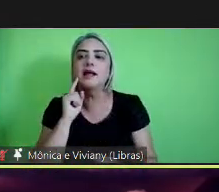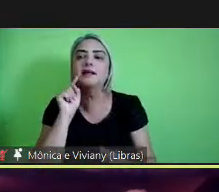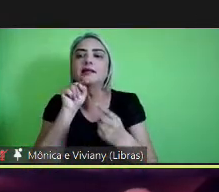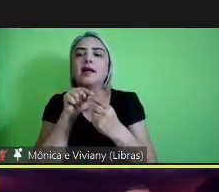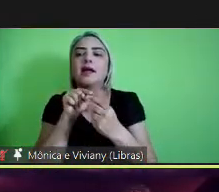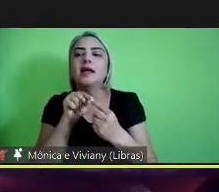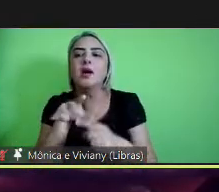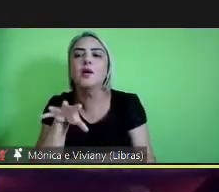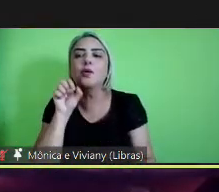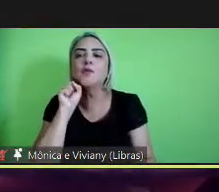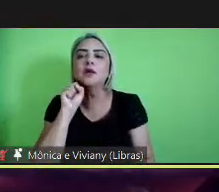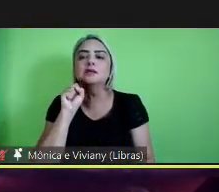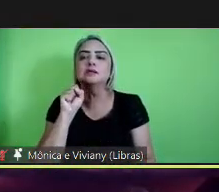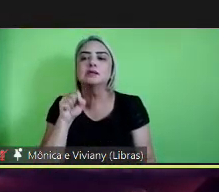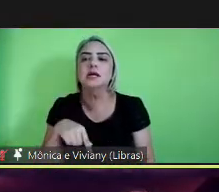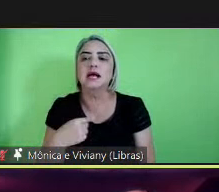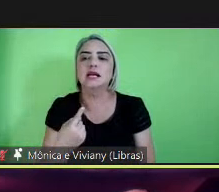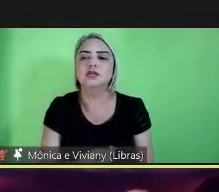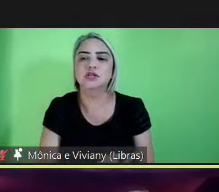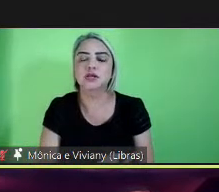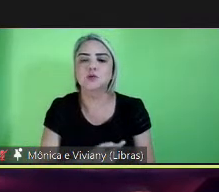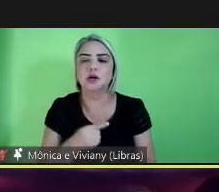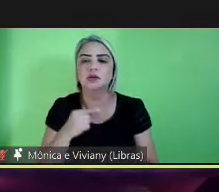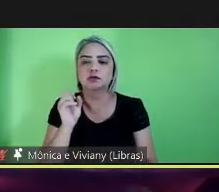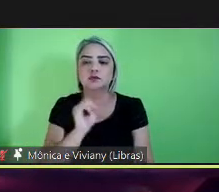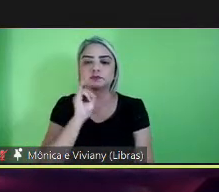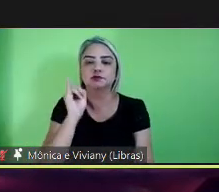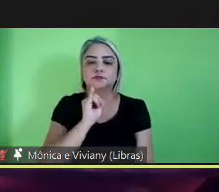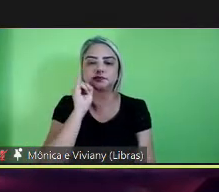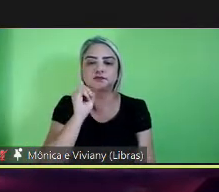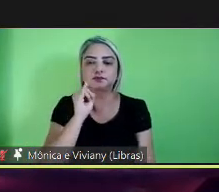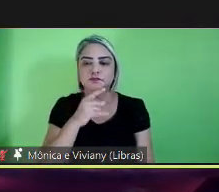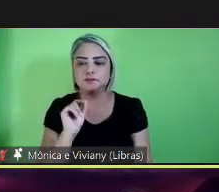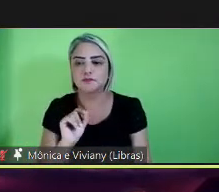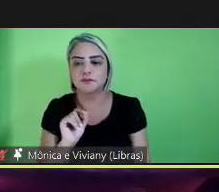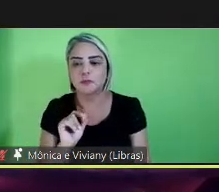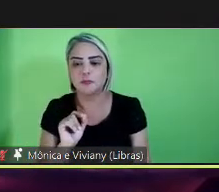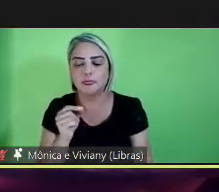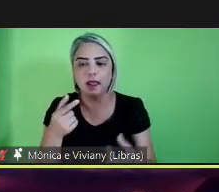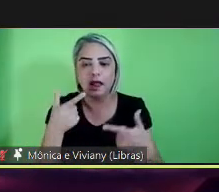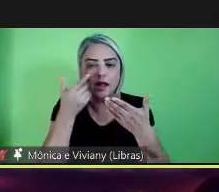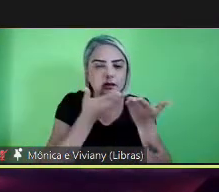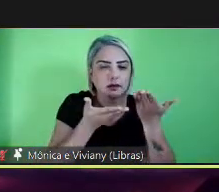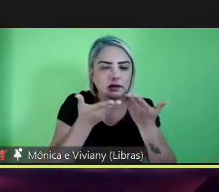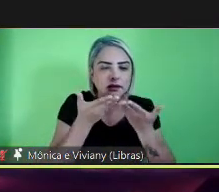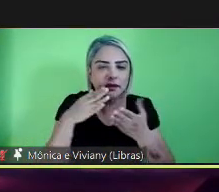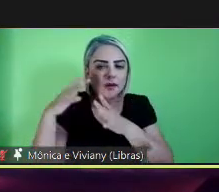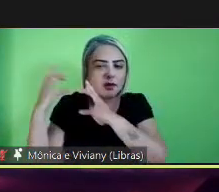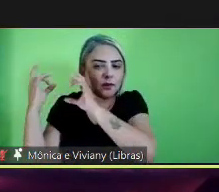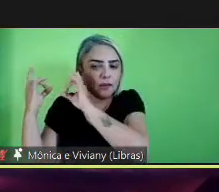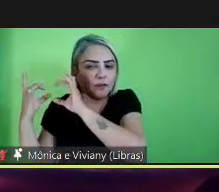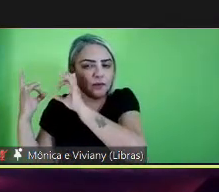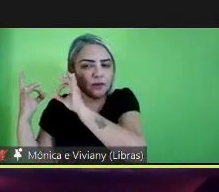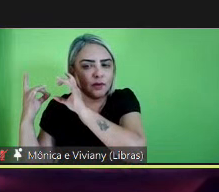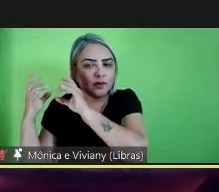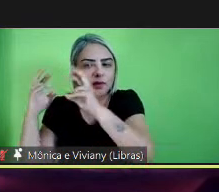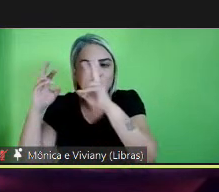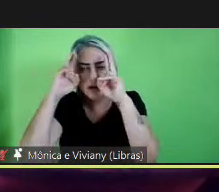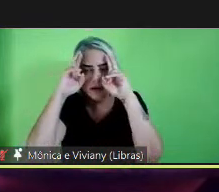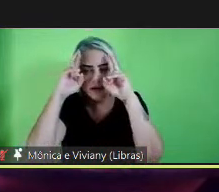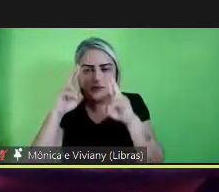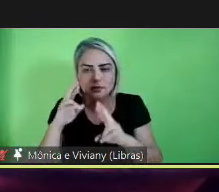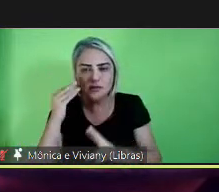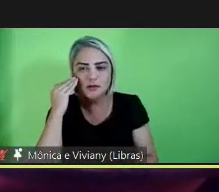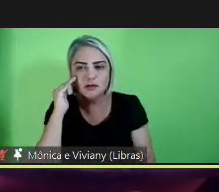be attentive, be respectful, understand the context in which you are